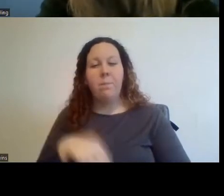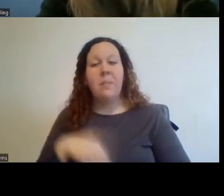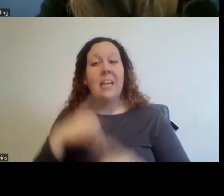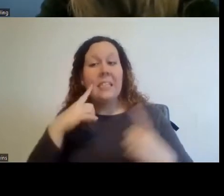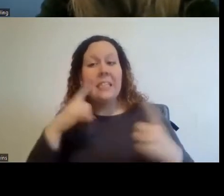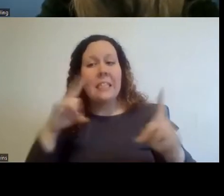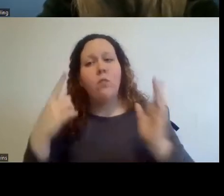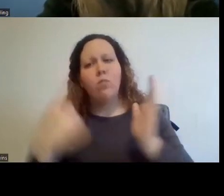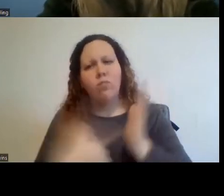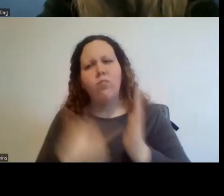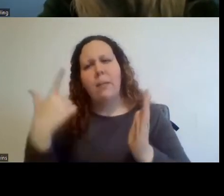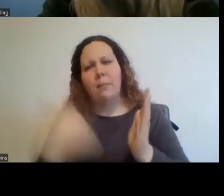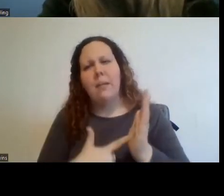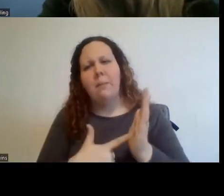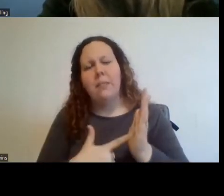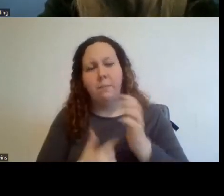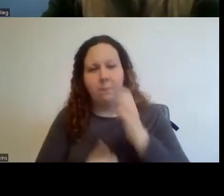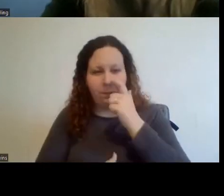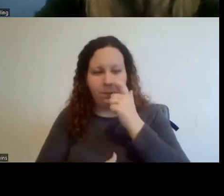sometimes.